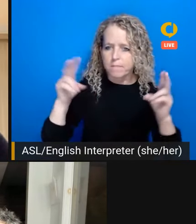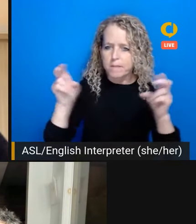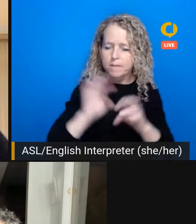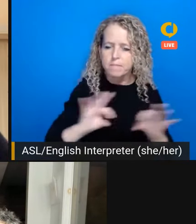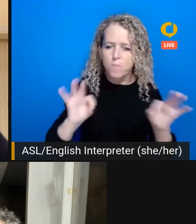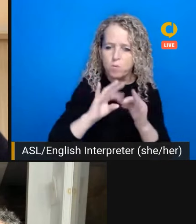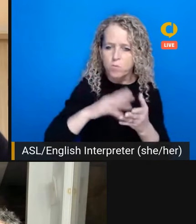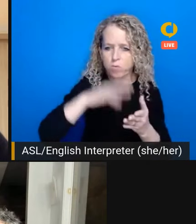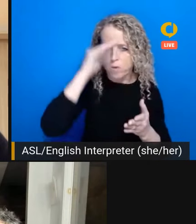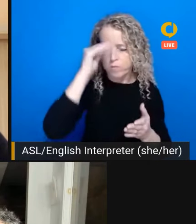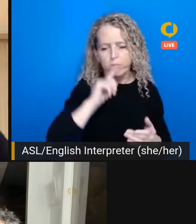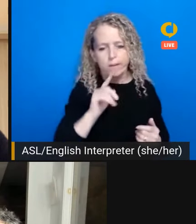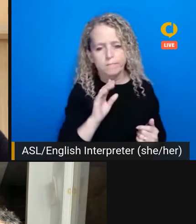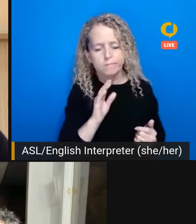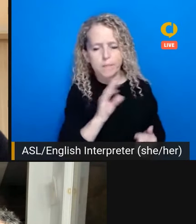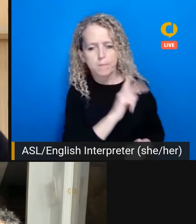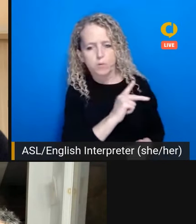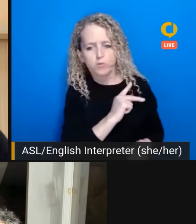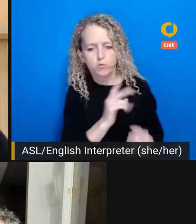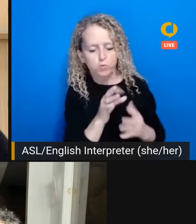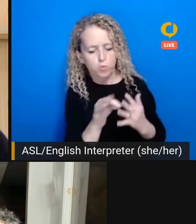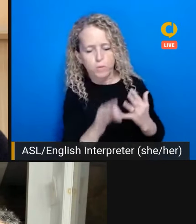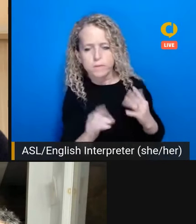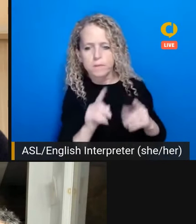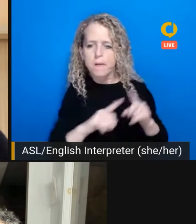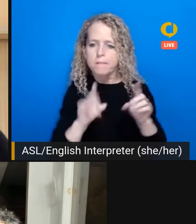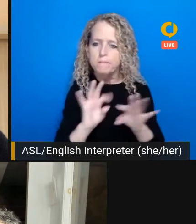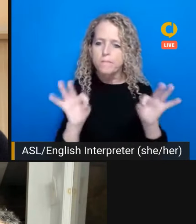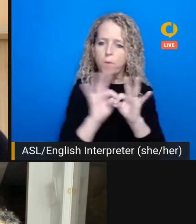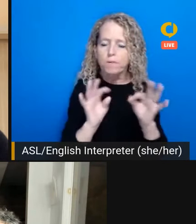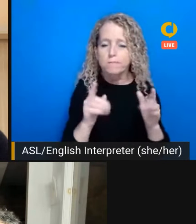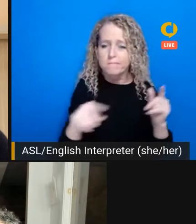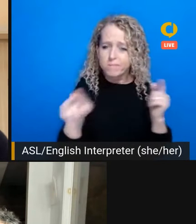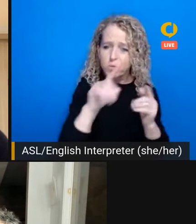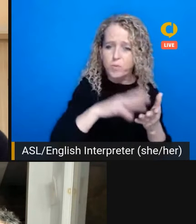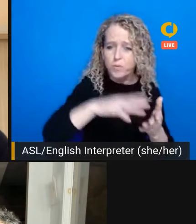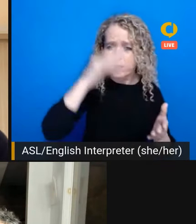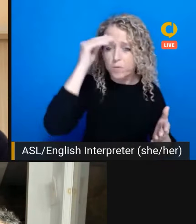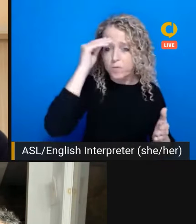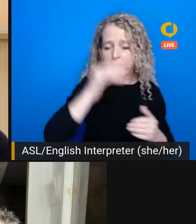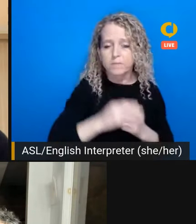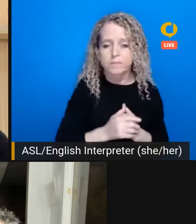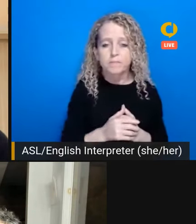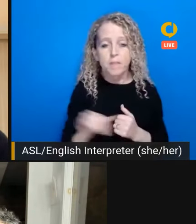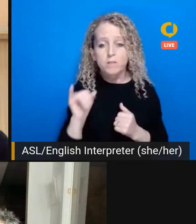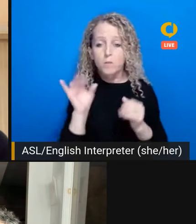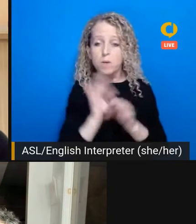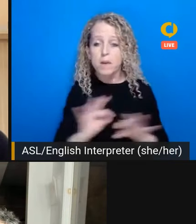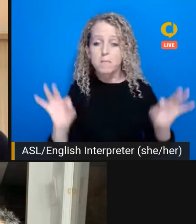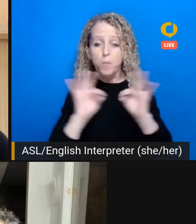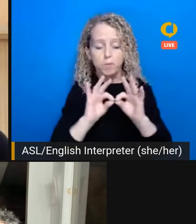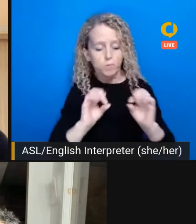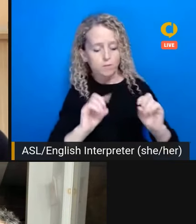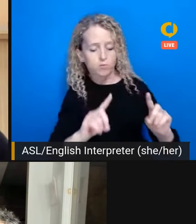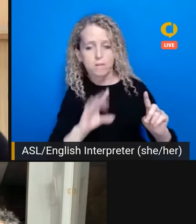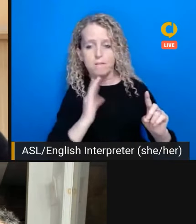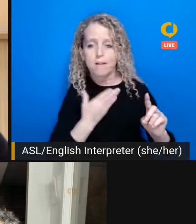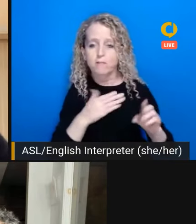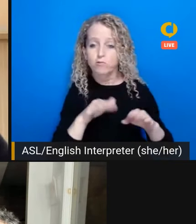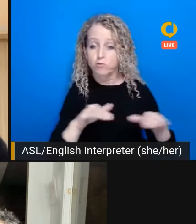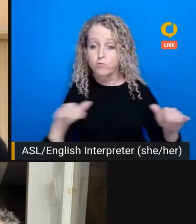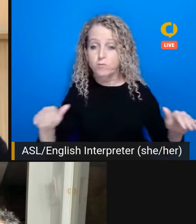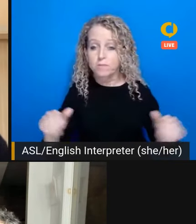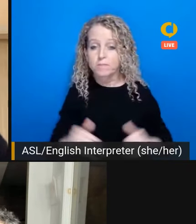but collectively, I think we need to educate our kids as the next generation